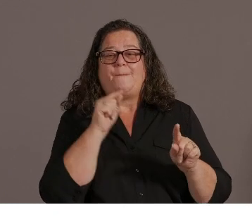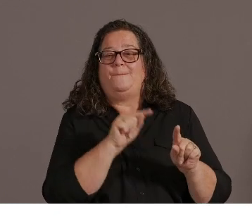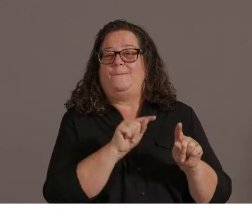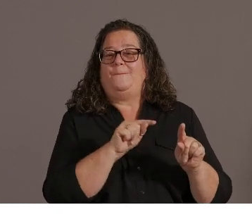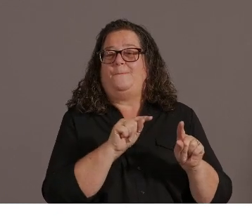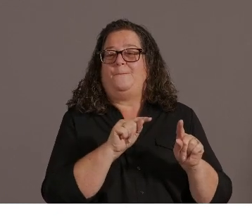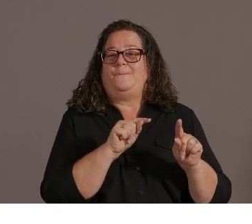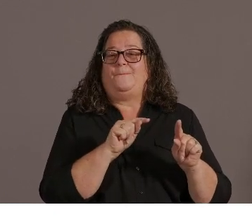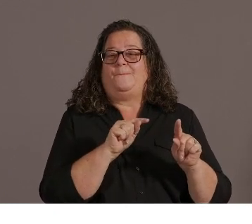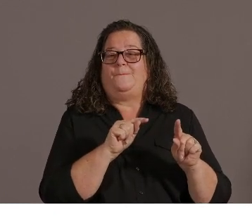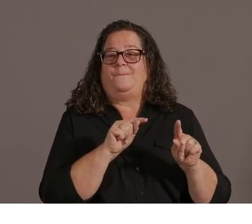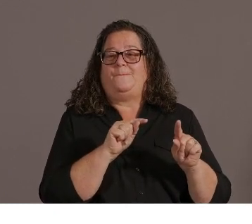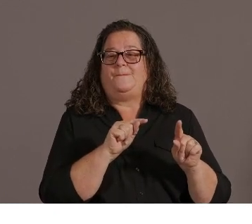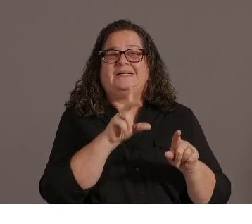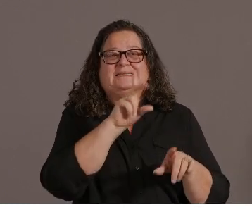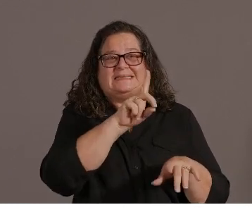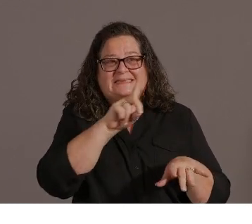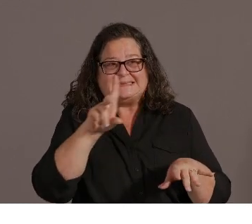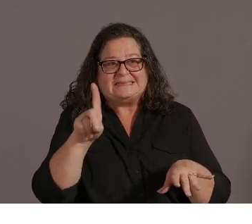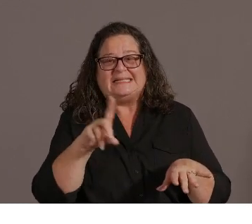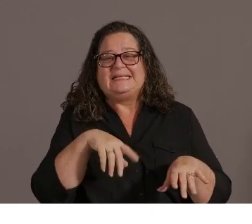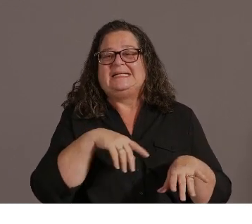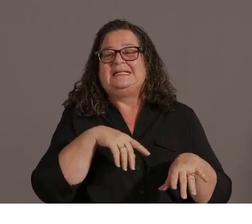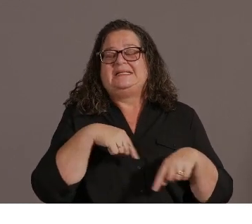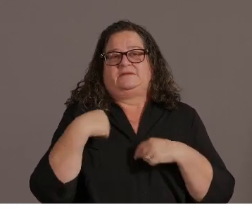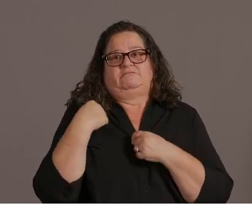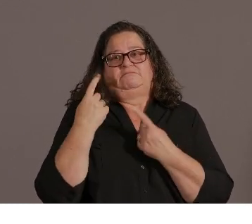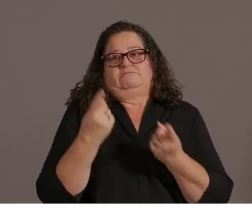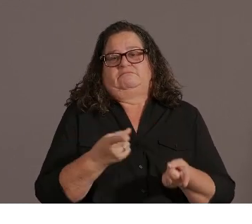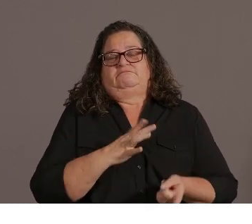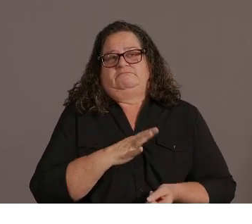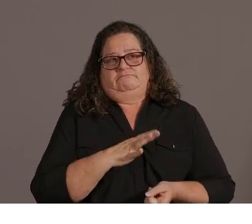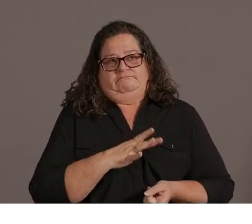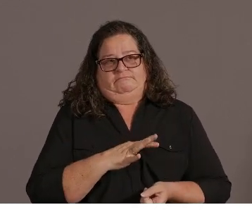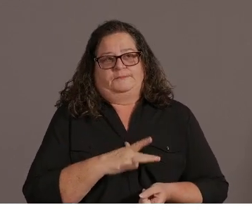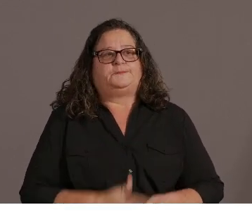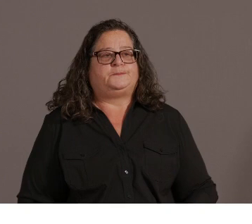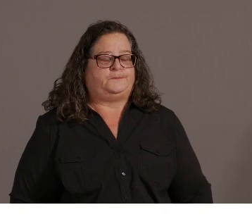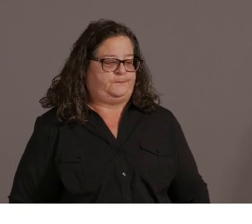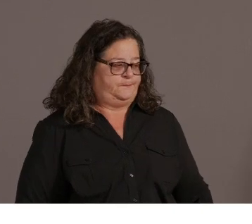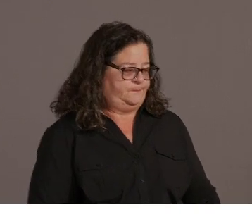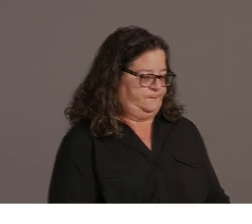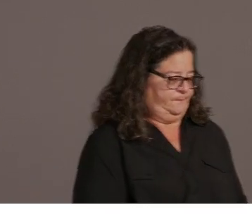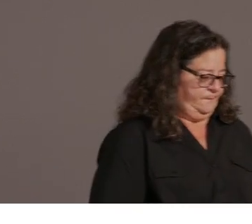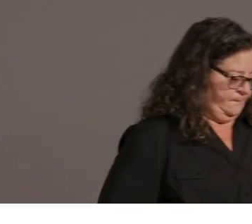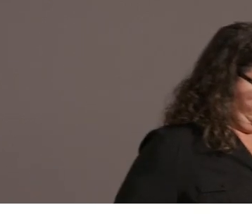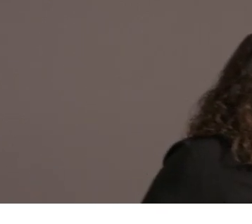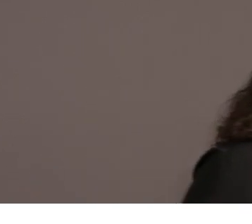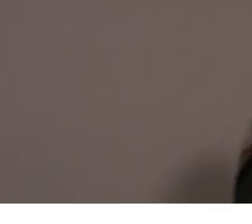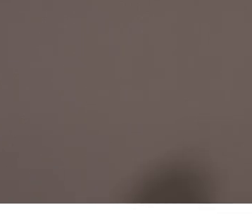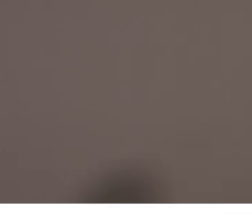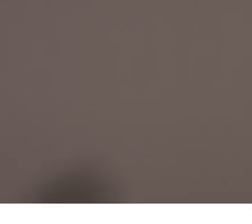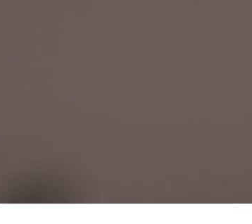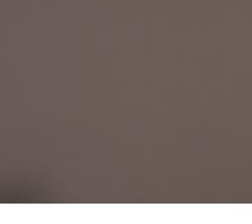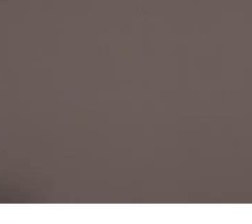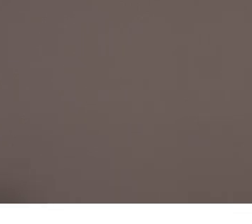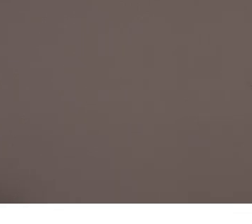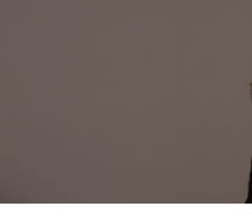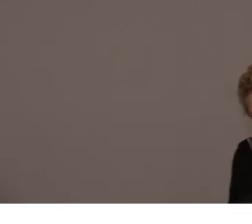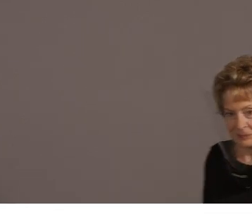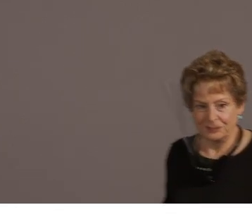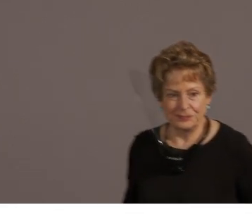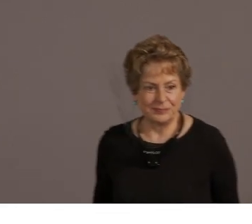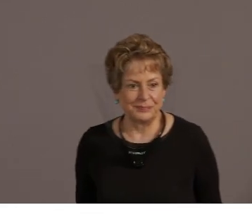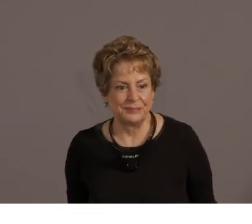in our facilities for individuals living with intellectual disabilities. We've had over